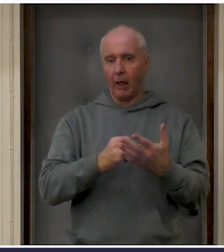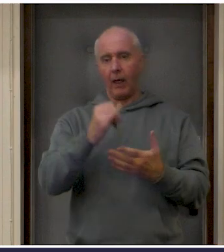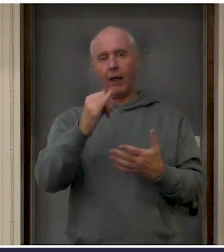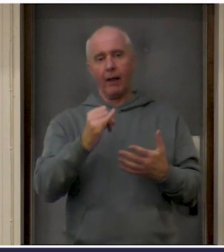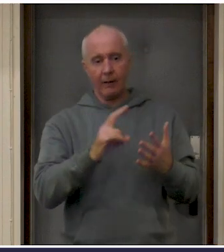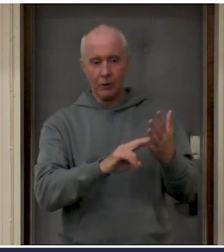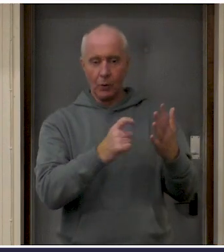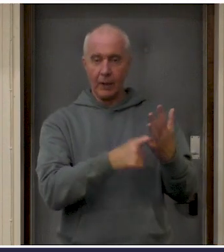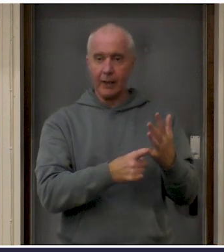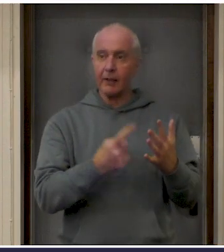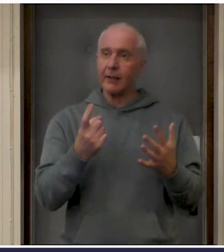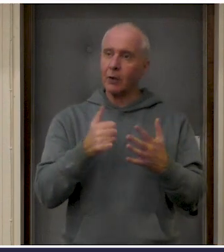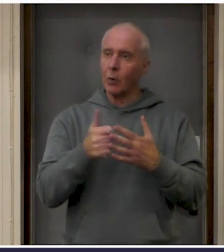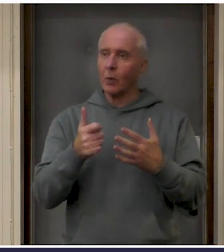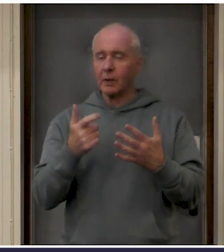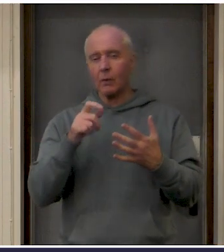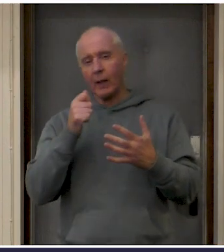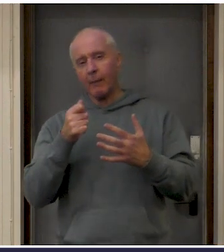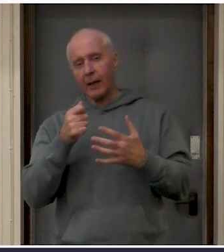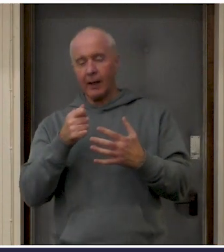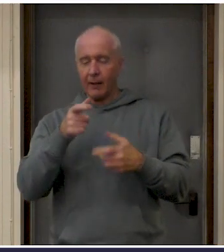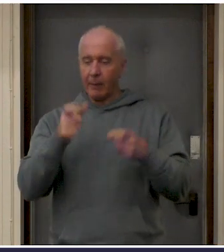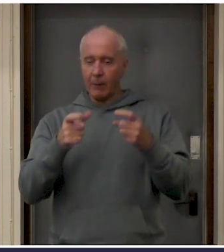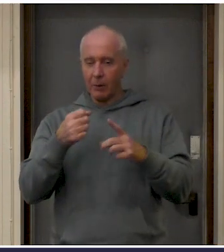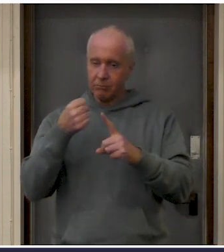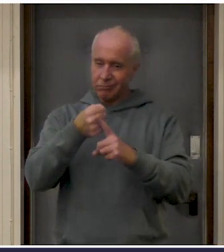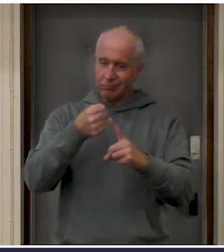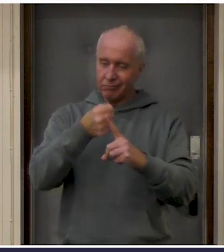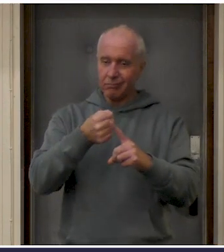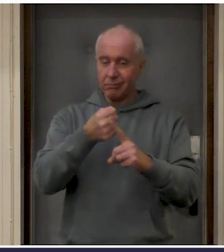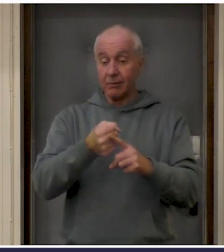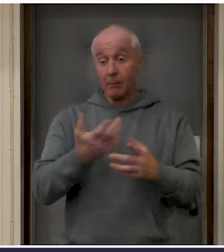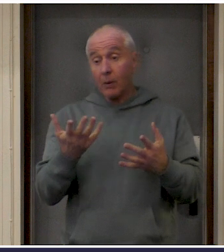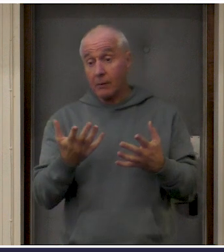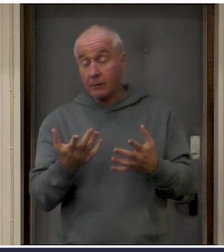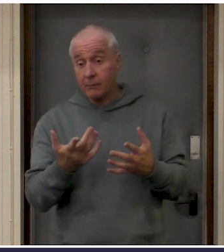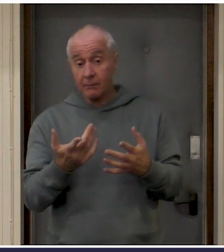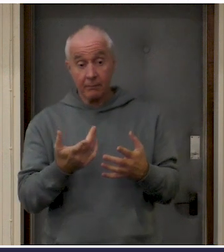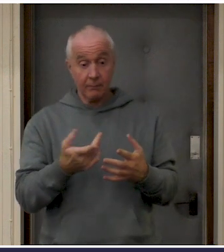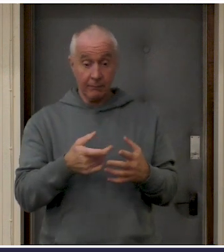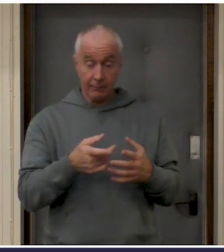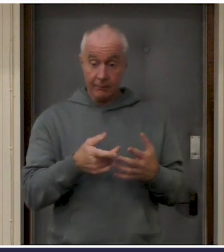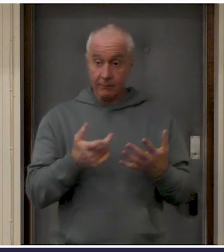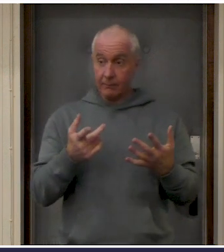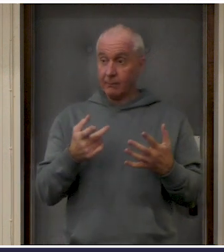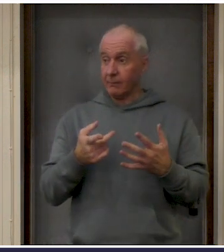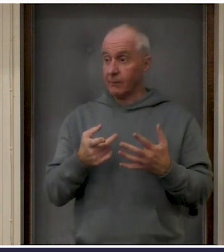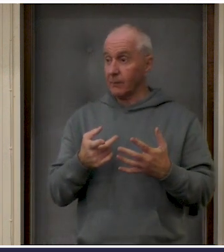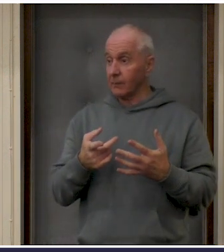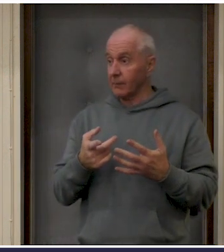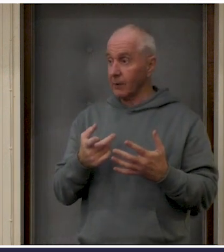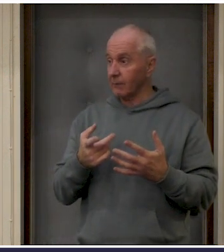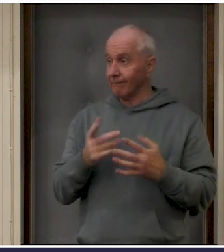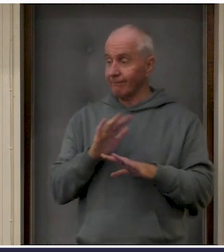it, and there will always be people that are. But broadly, the campaign groups opposing these projects, like Hinkley, don't